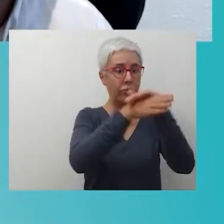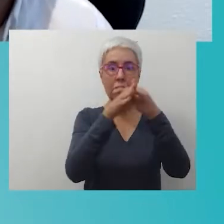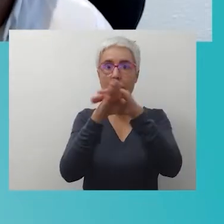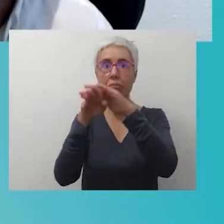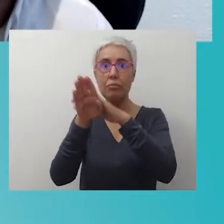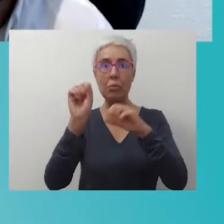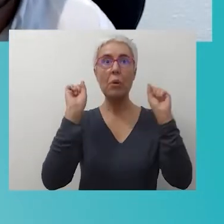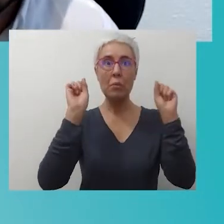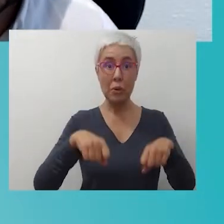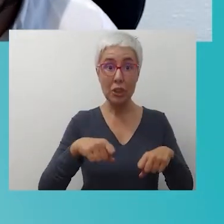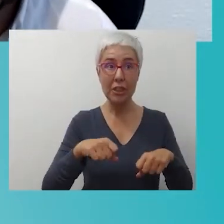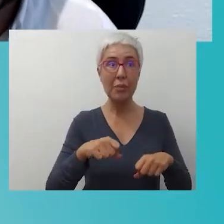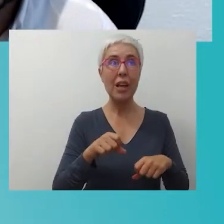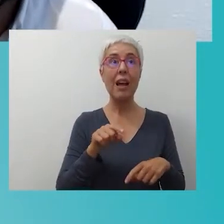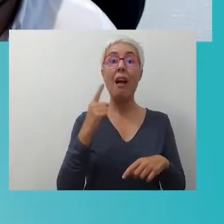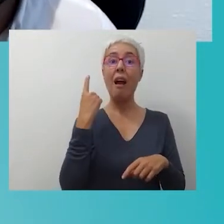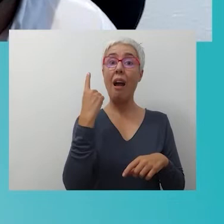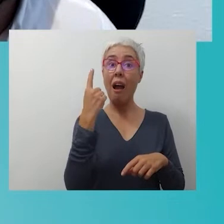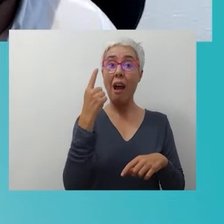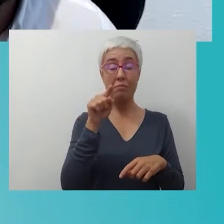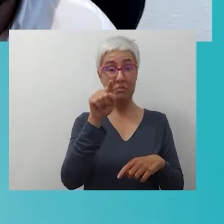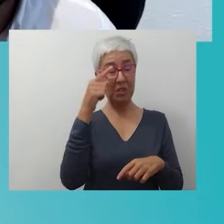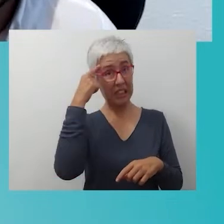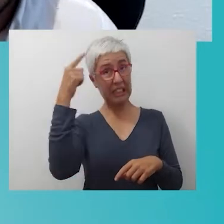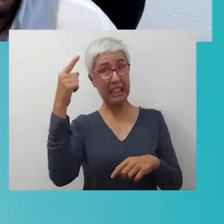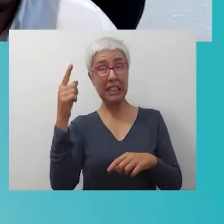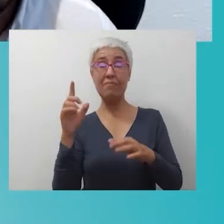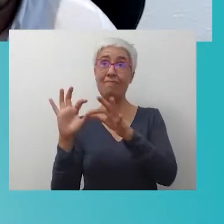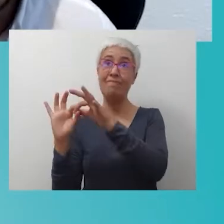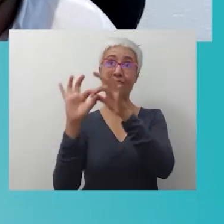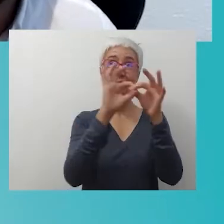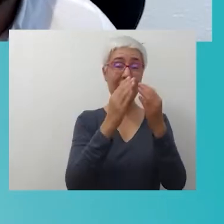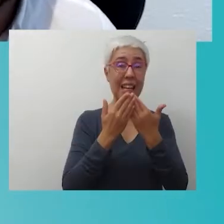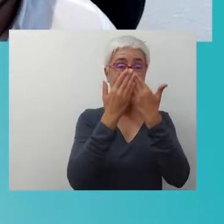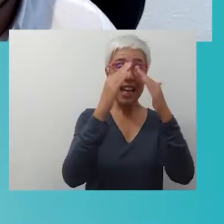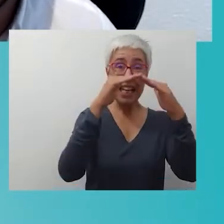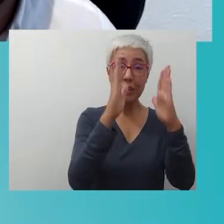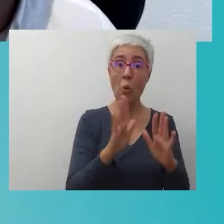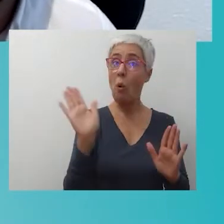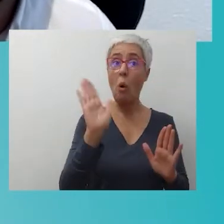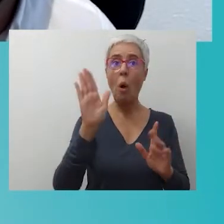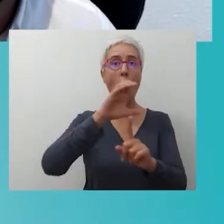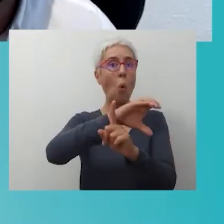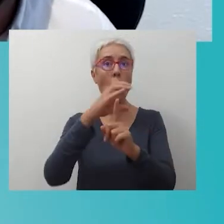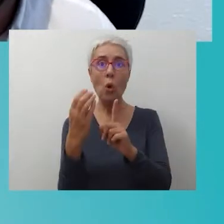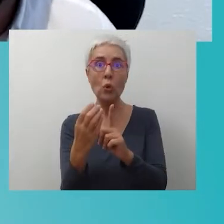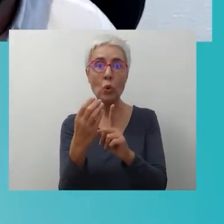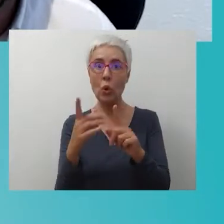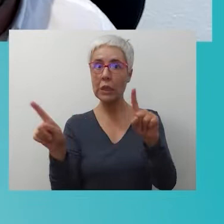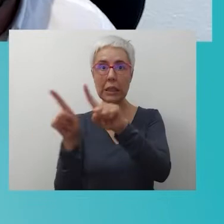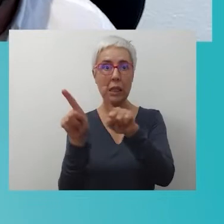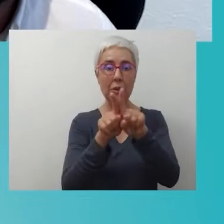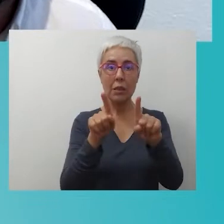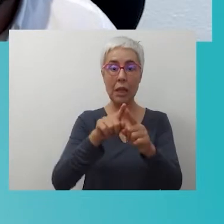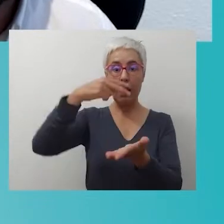Vega. But Be My Vega is not just for classrooms, it's also for any kind of culture events, for example,